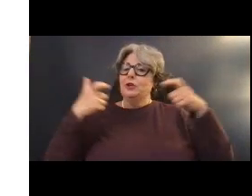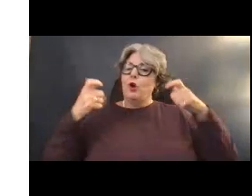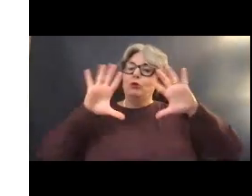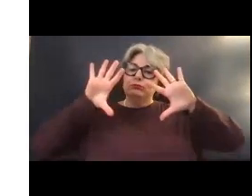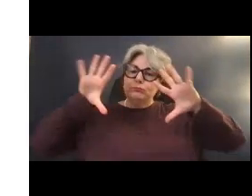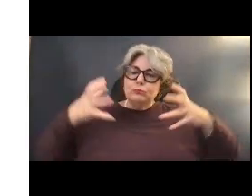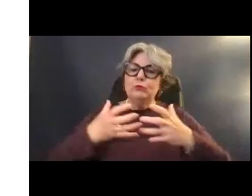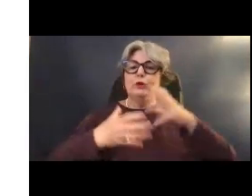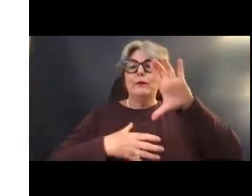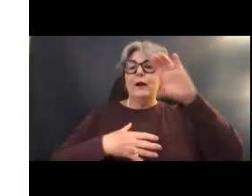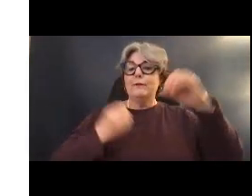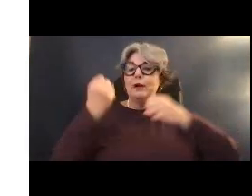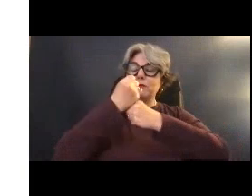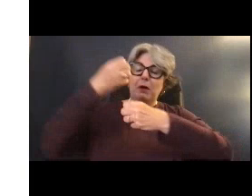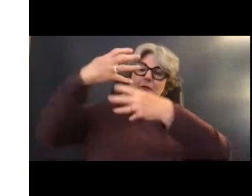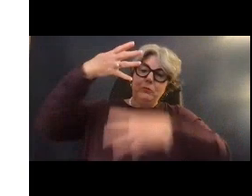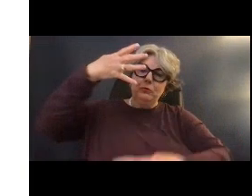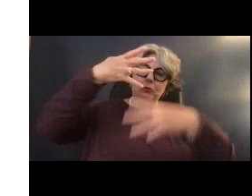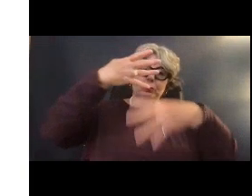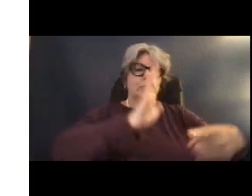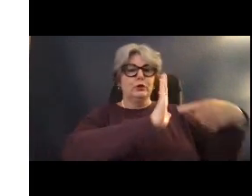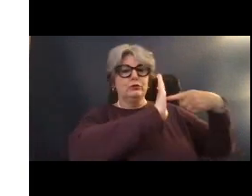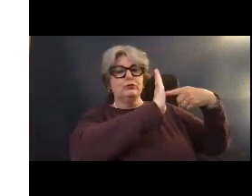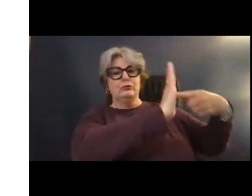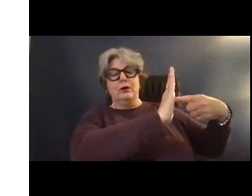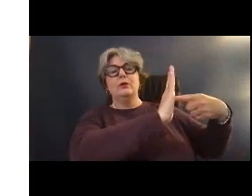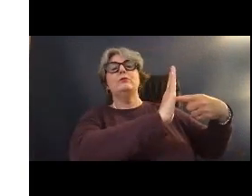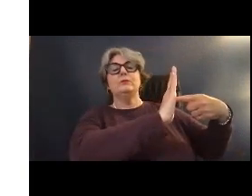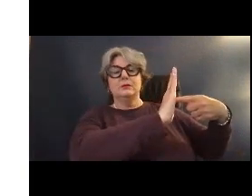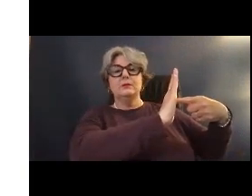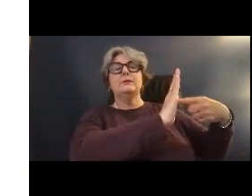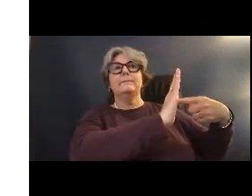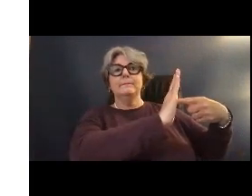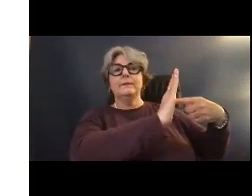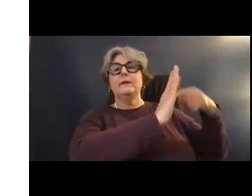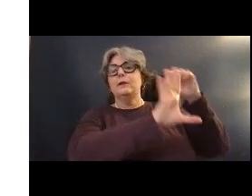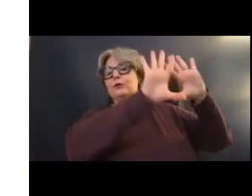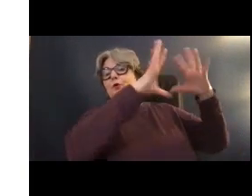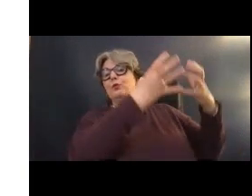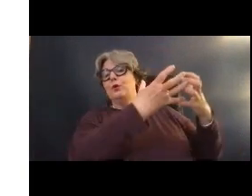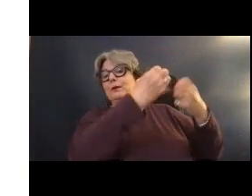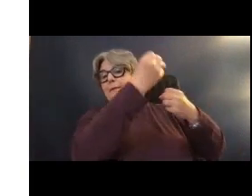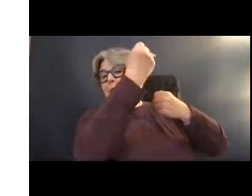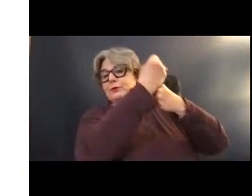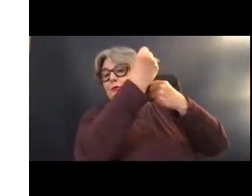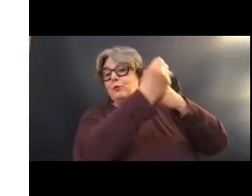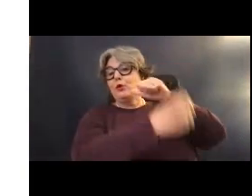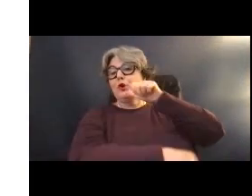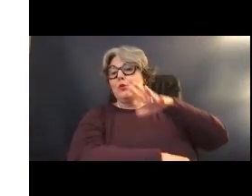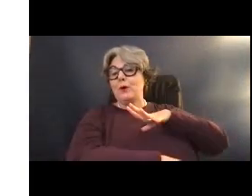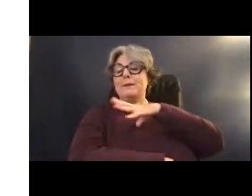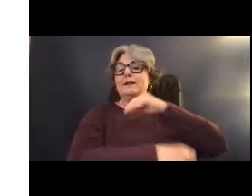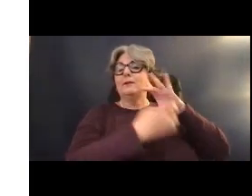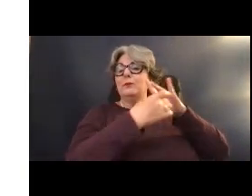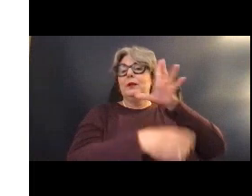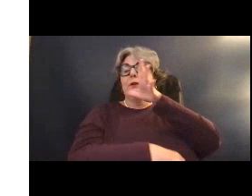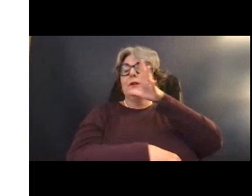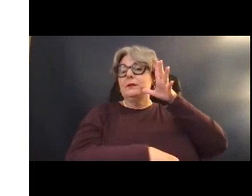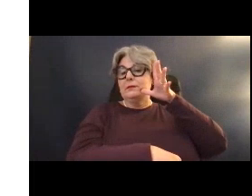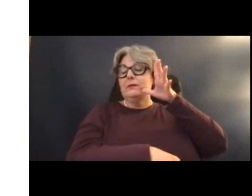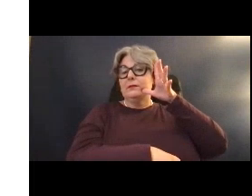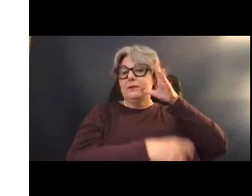of co-sponsors, this sends a very strong message to the world about our support of women in agriculture on